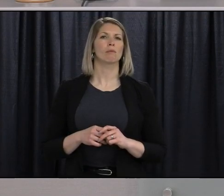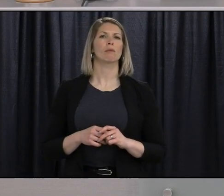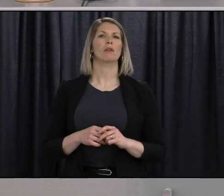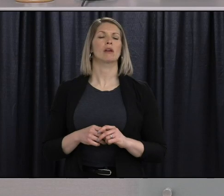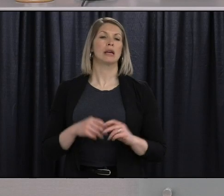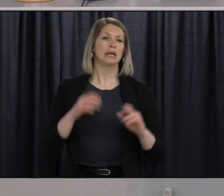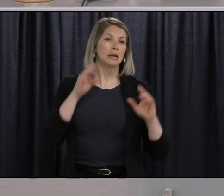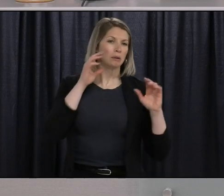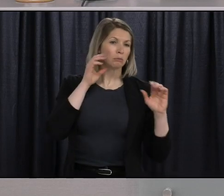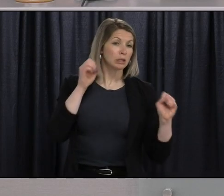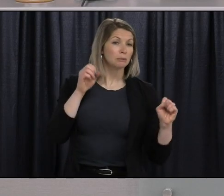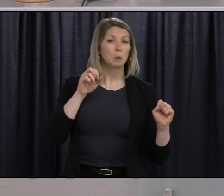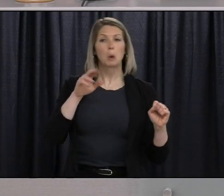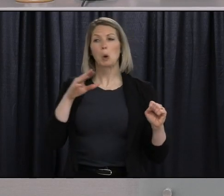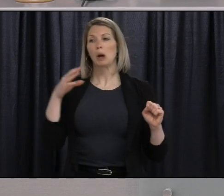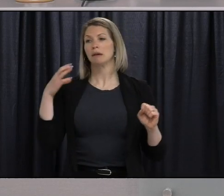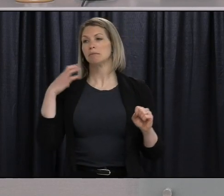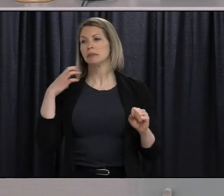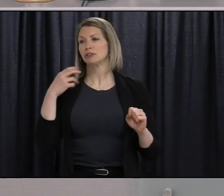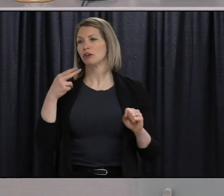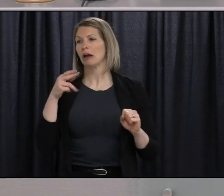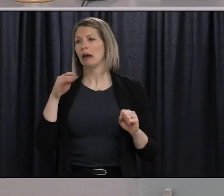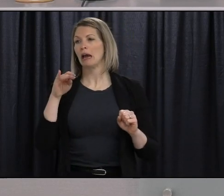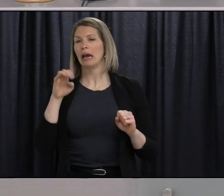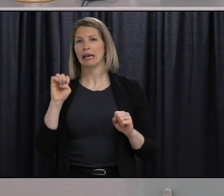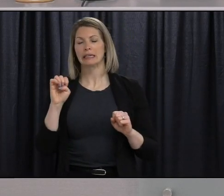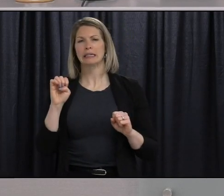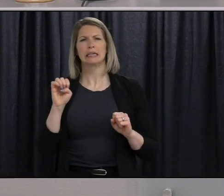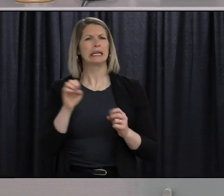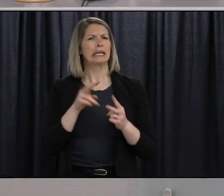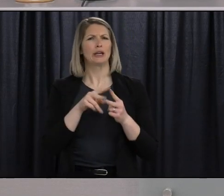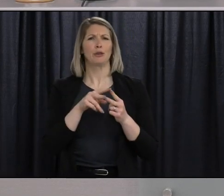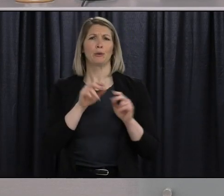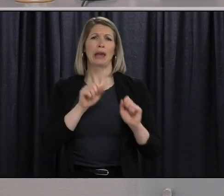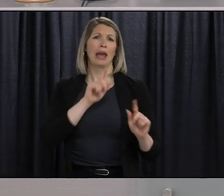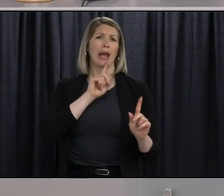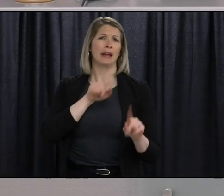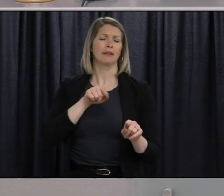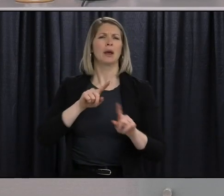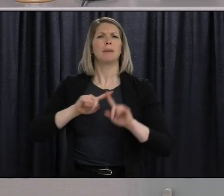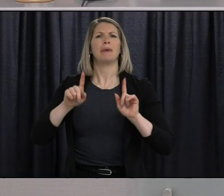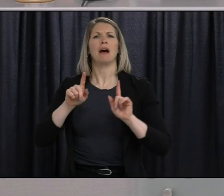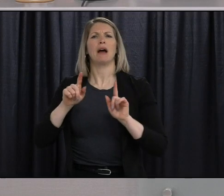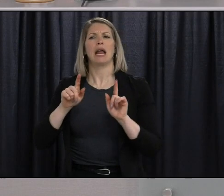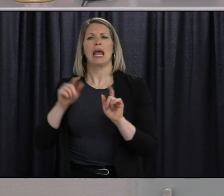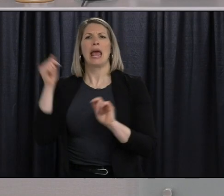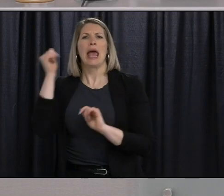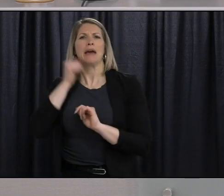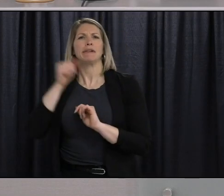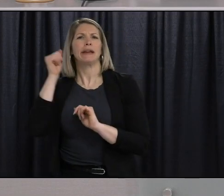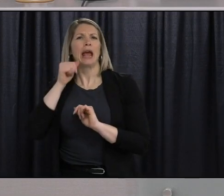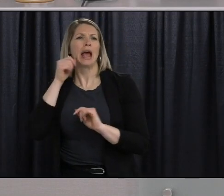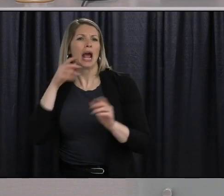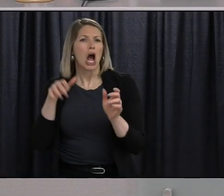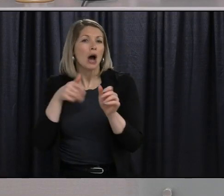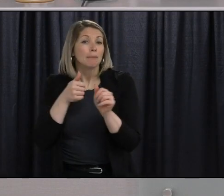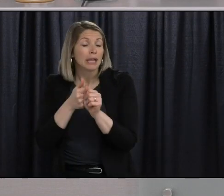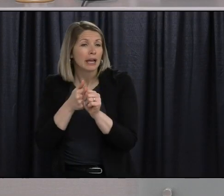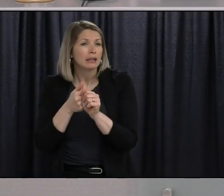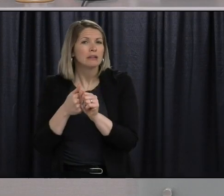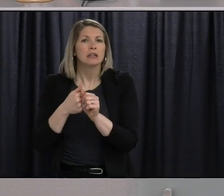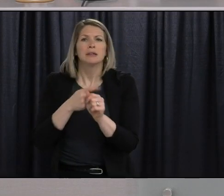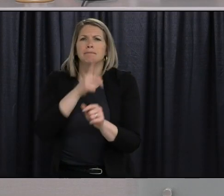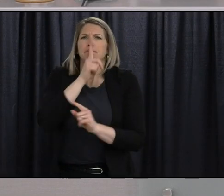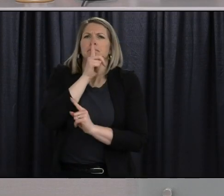St. John's Status of Women's Council say they're disappointed domestic violence and how you get help isn't a part of the daily updates. Given the stats that illustrate